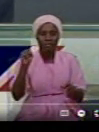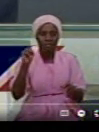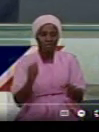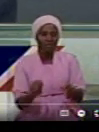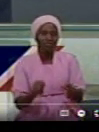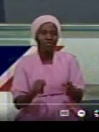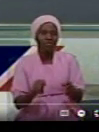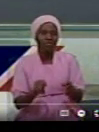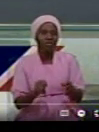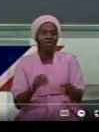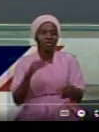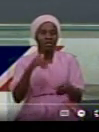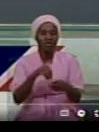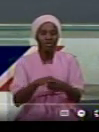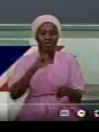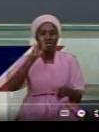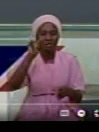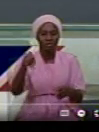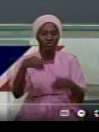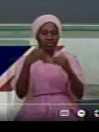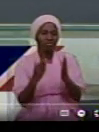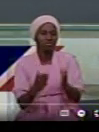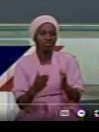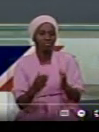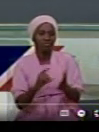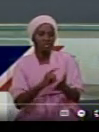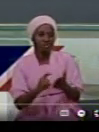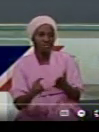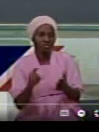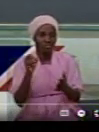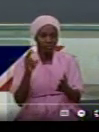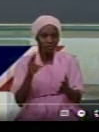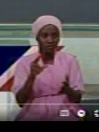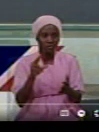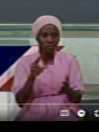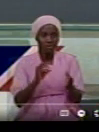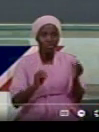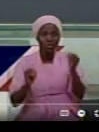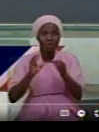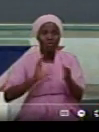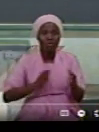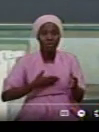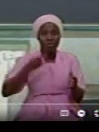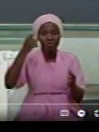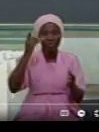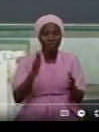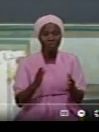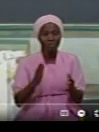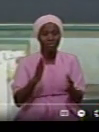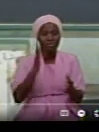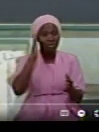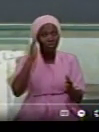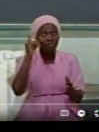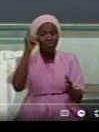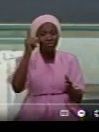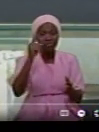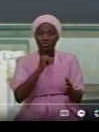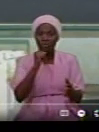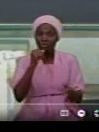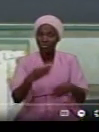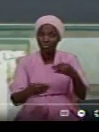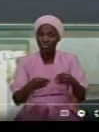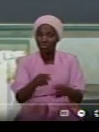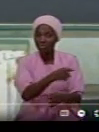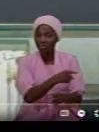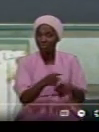it says, O our God, what wilt thou not judge them? For